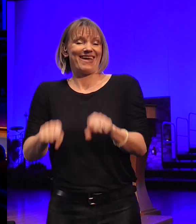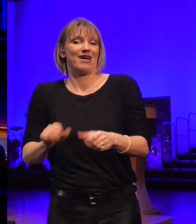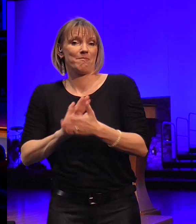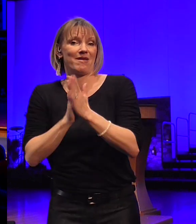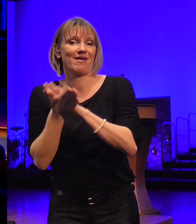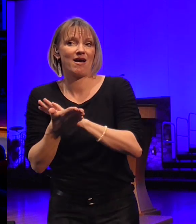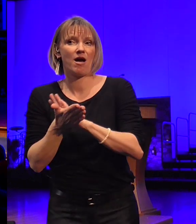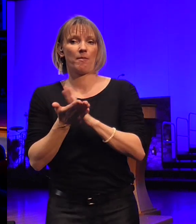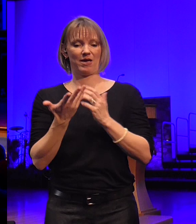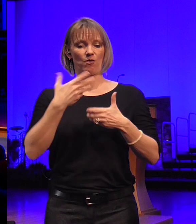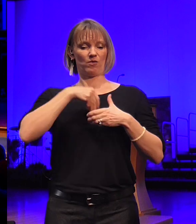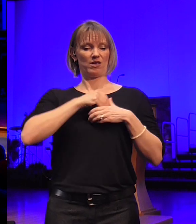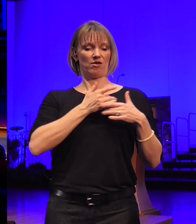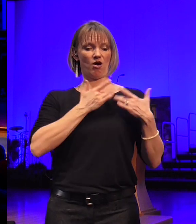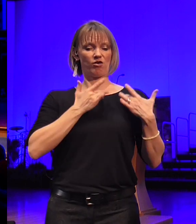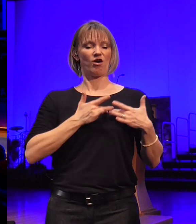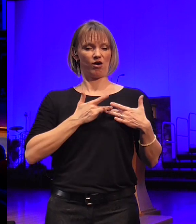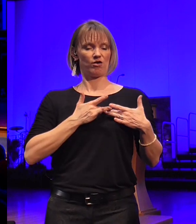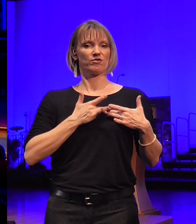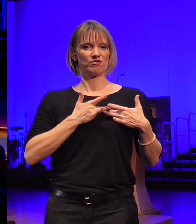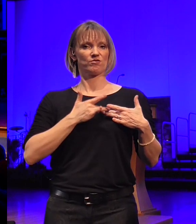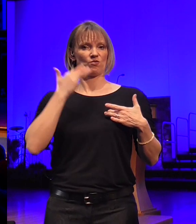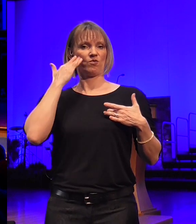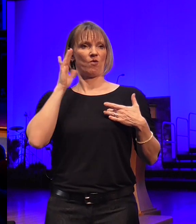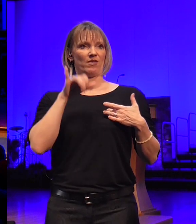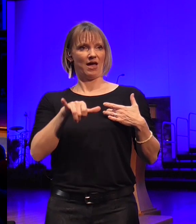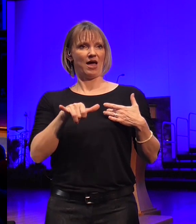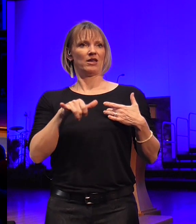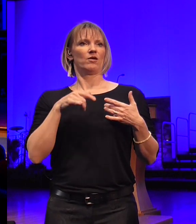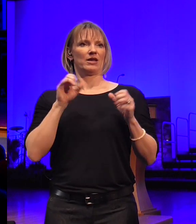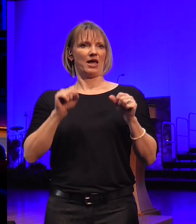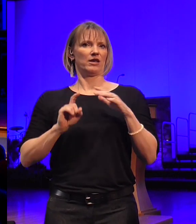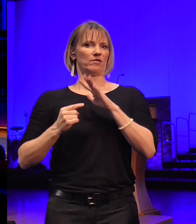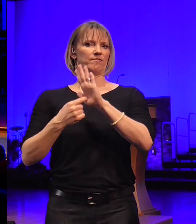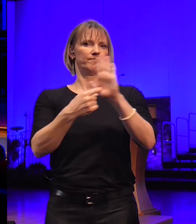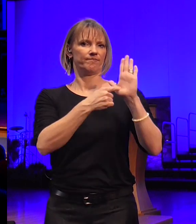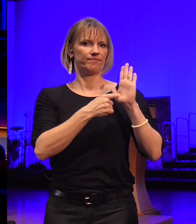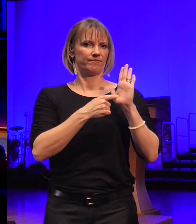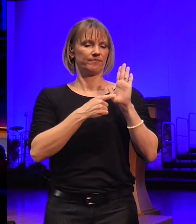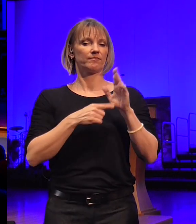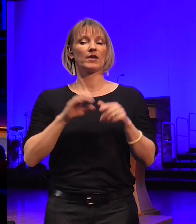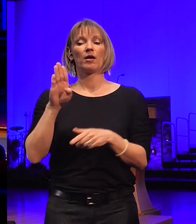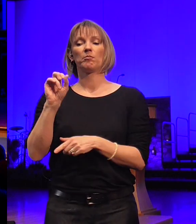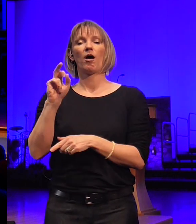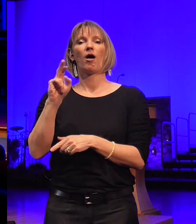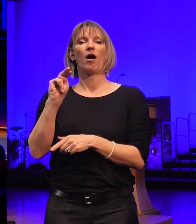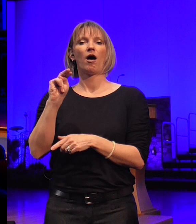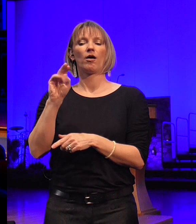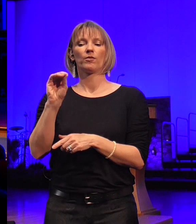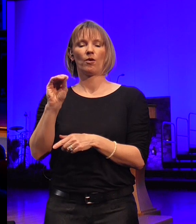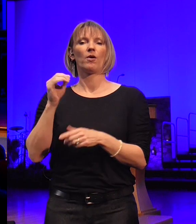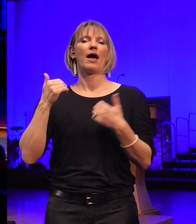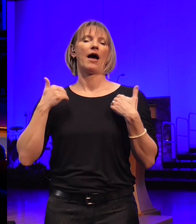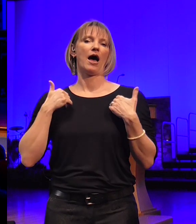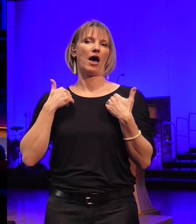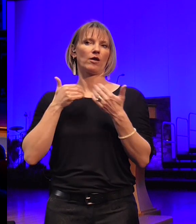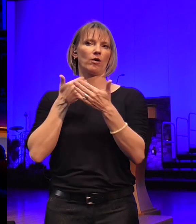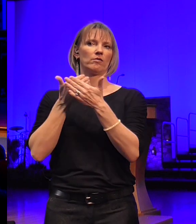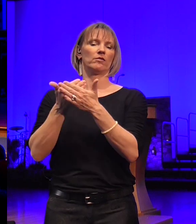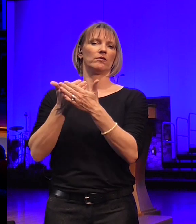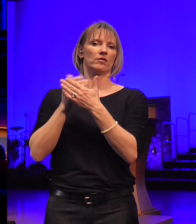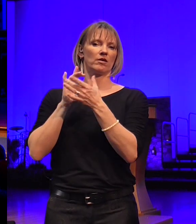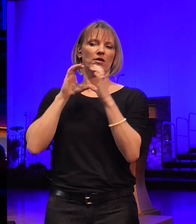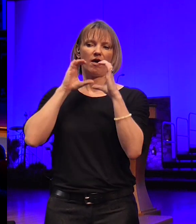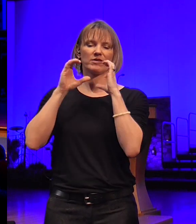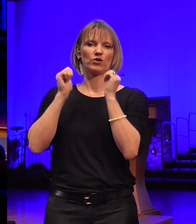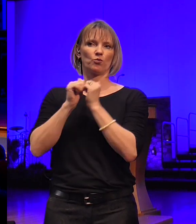in our hearts so that we can bring it forward. Bono has an intimate conversation with his father, who, this is later